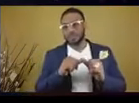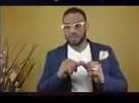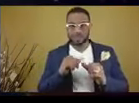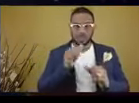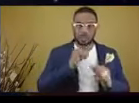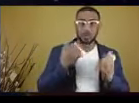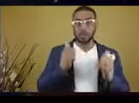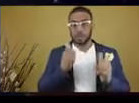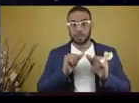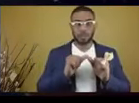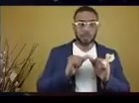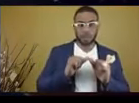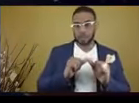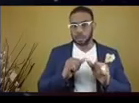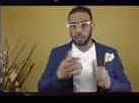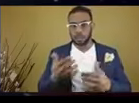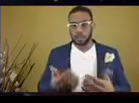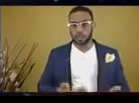trying to maintain